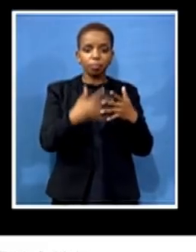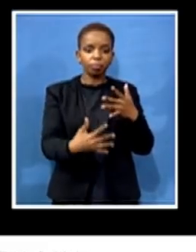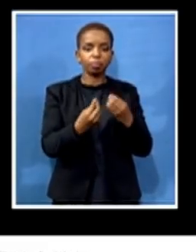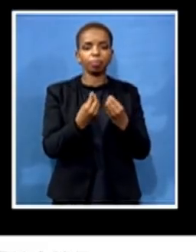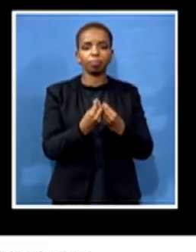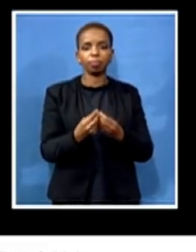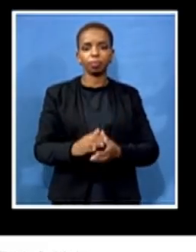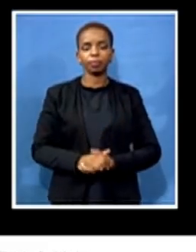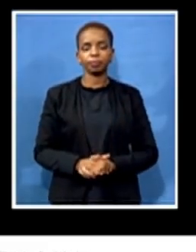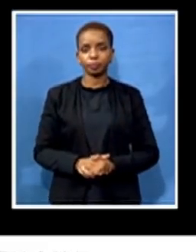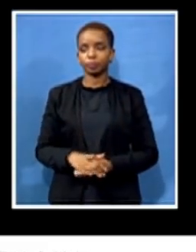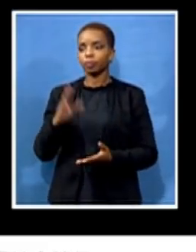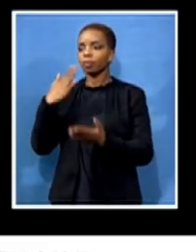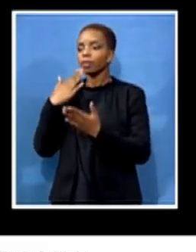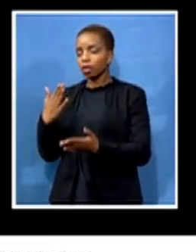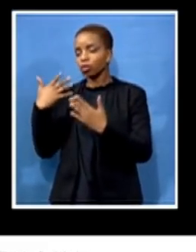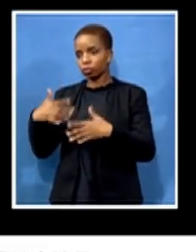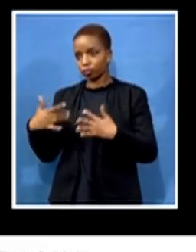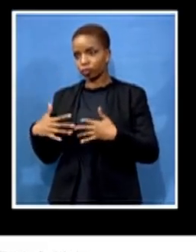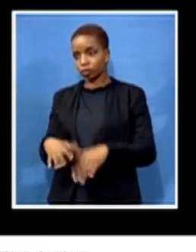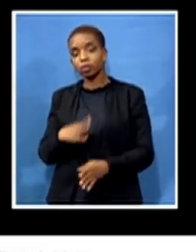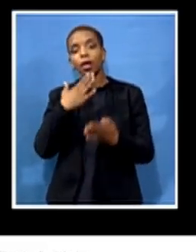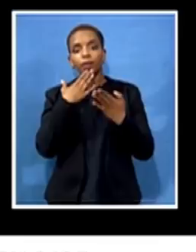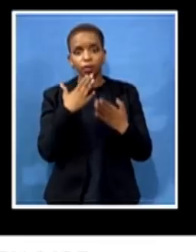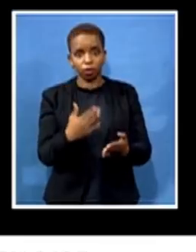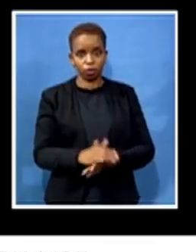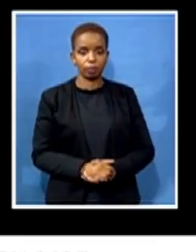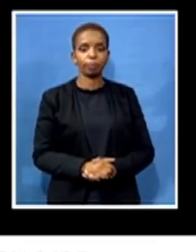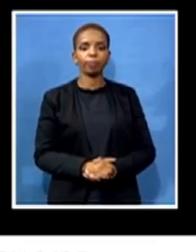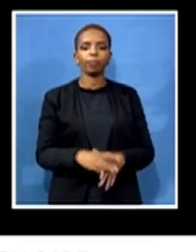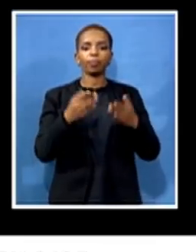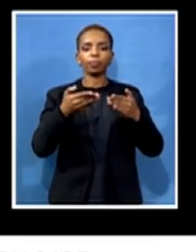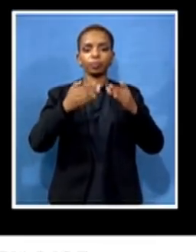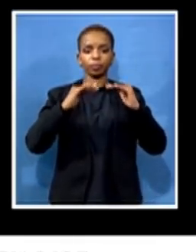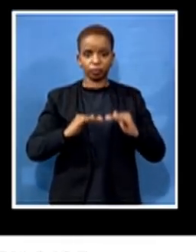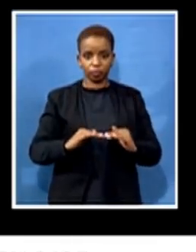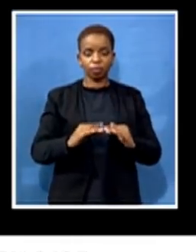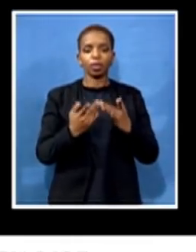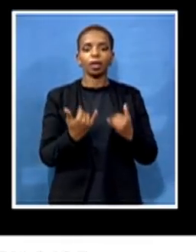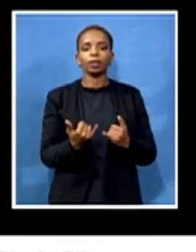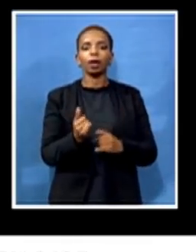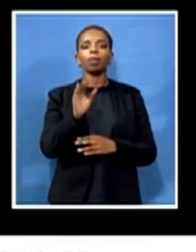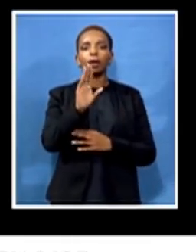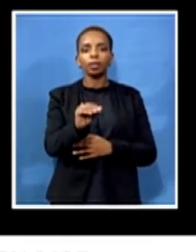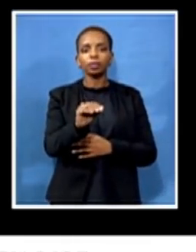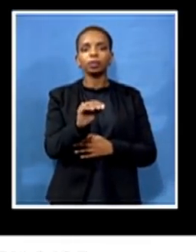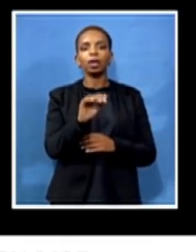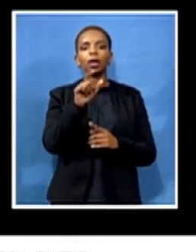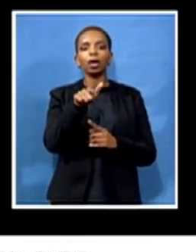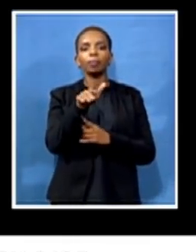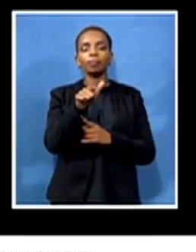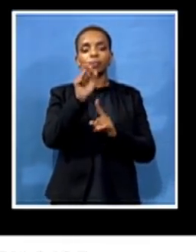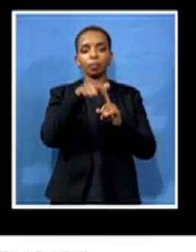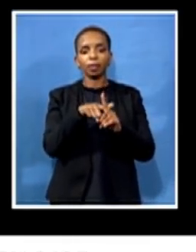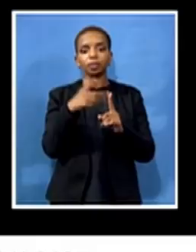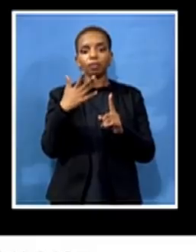now request Honorable Mikalakis to ask his question. After that, we will have Honorable Moimang and then the member